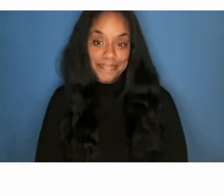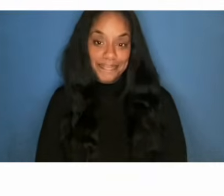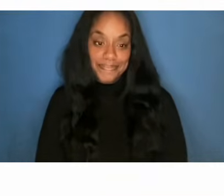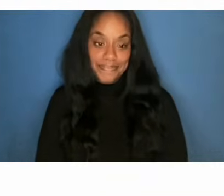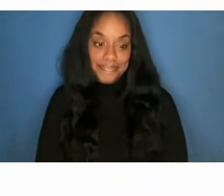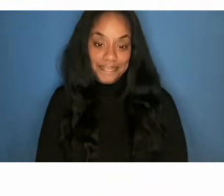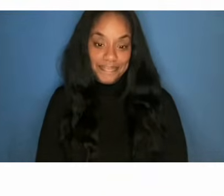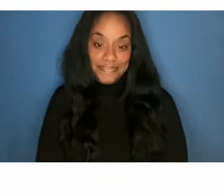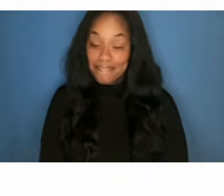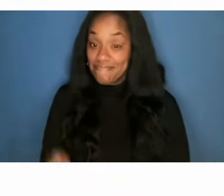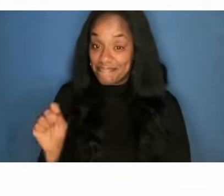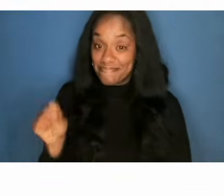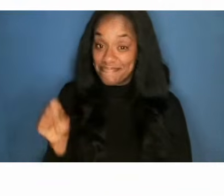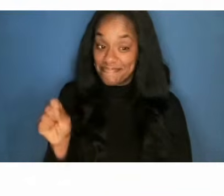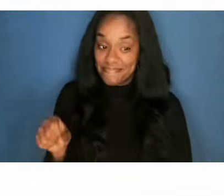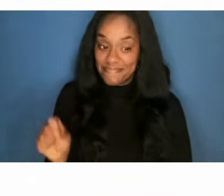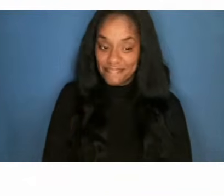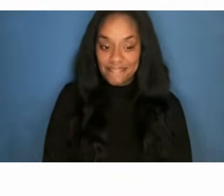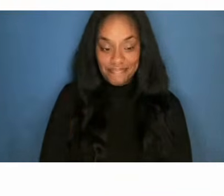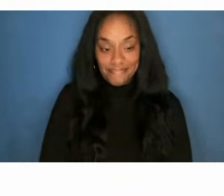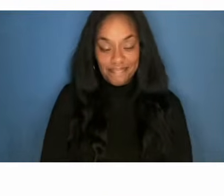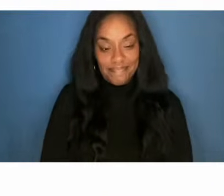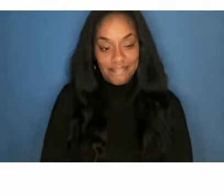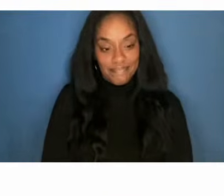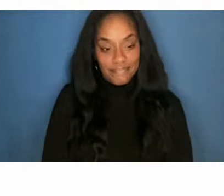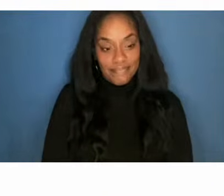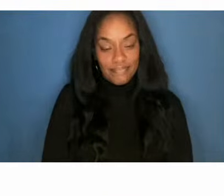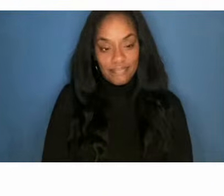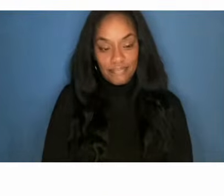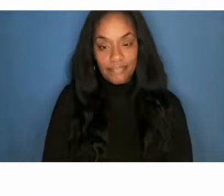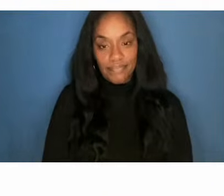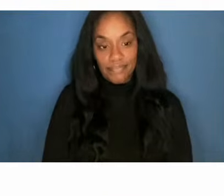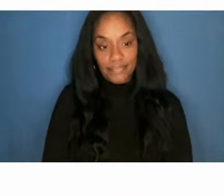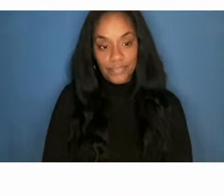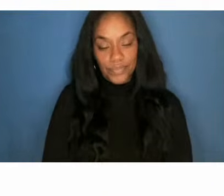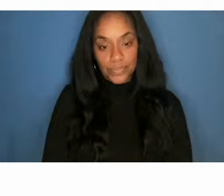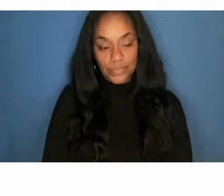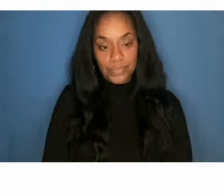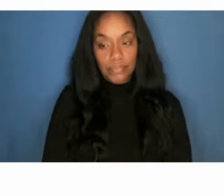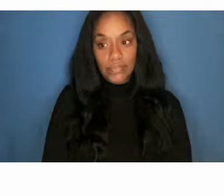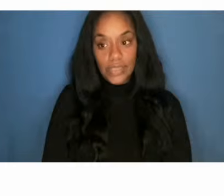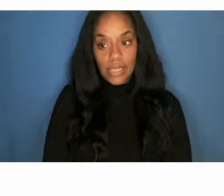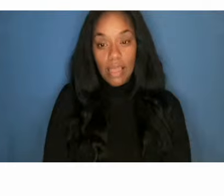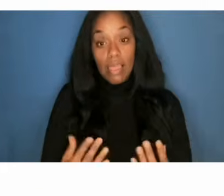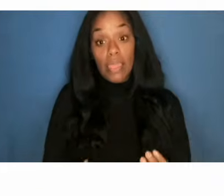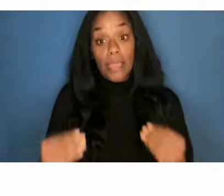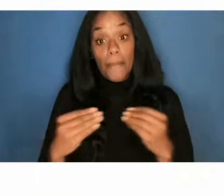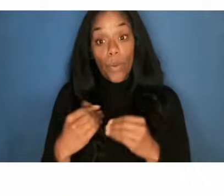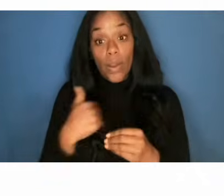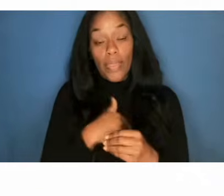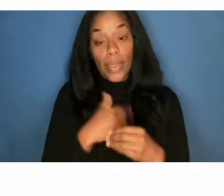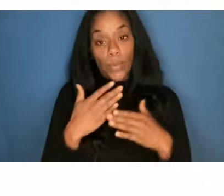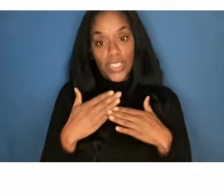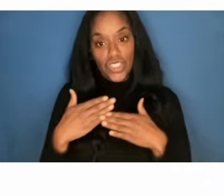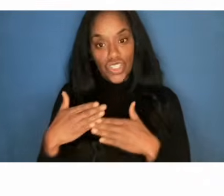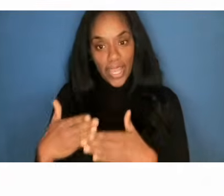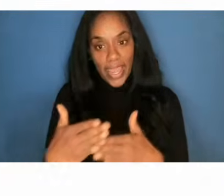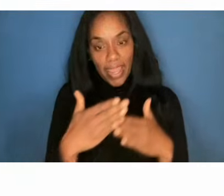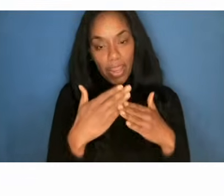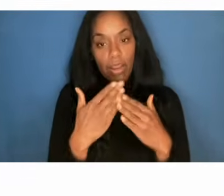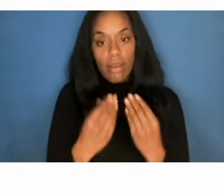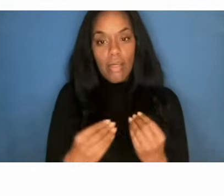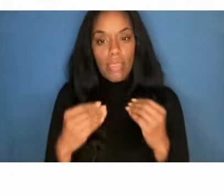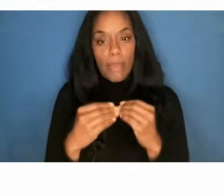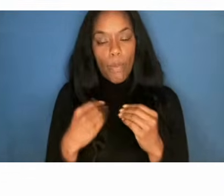Yeah. Beautiful. Yeah. Um, yeah, I think the more that we share, the more that